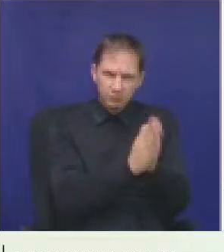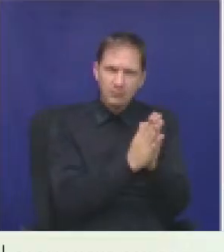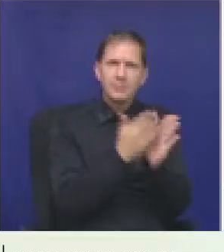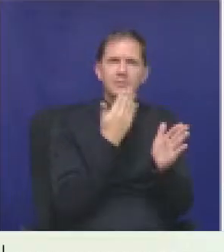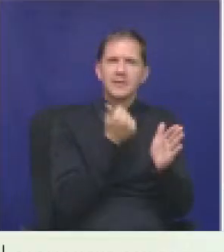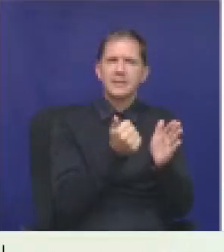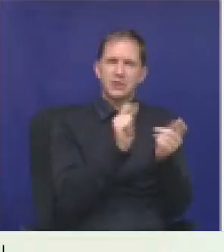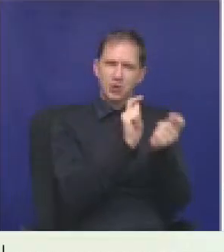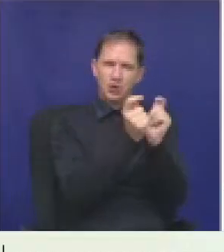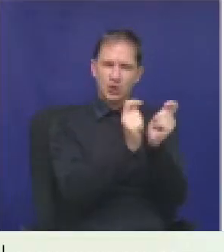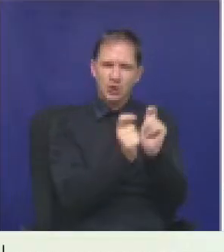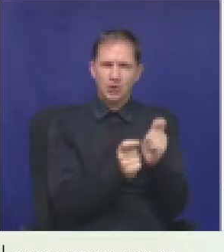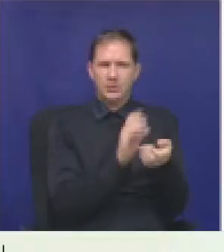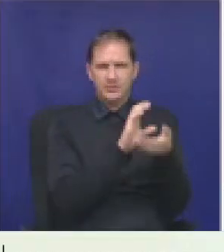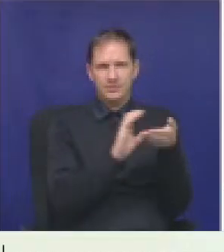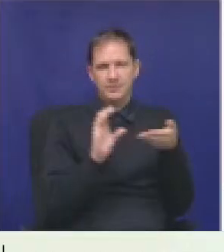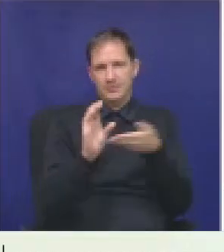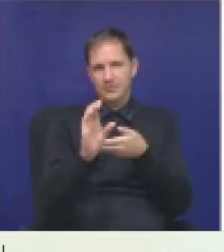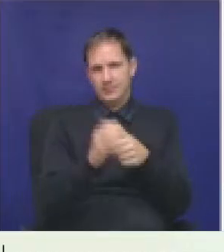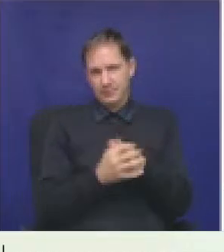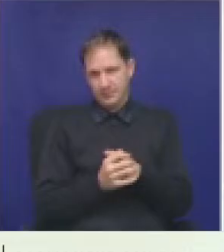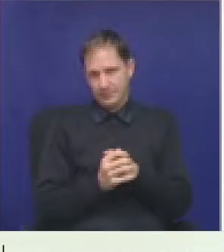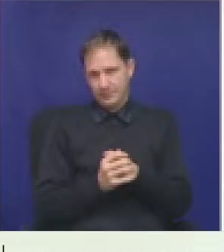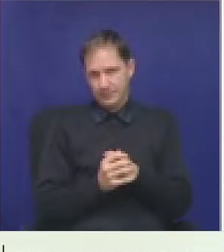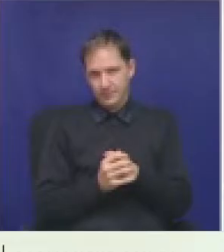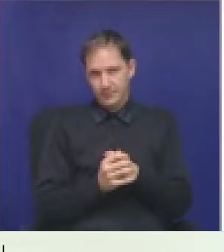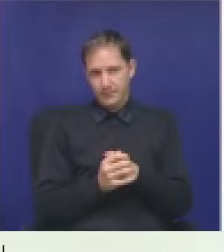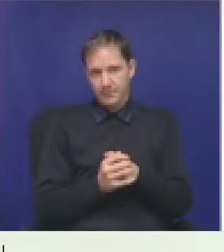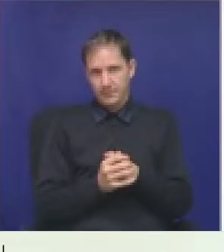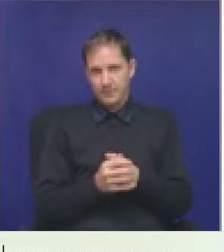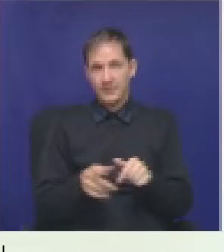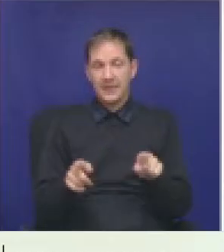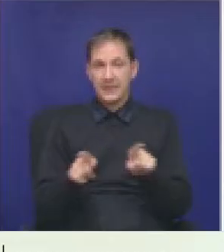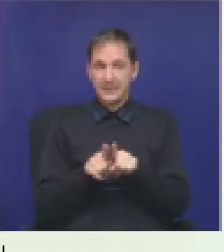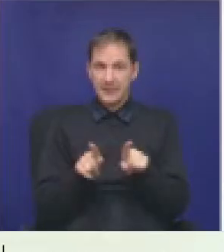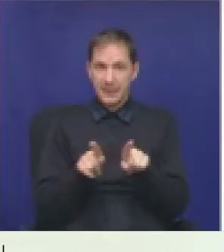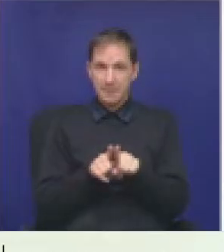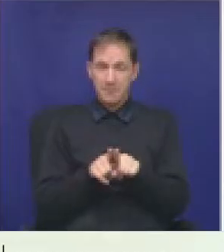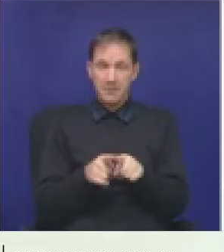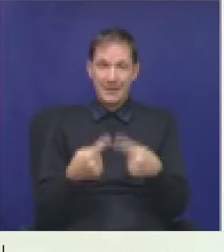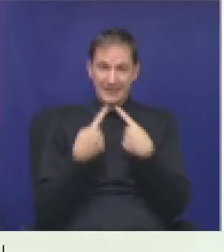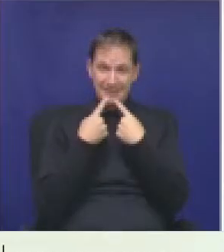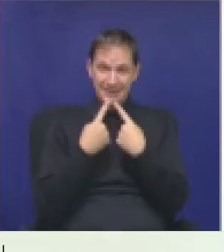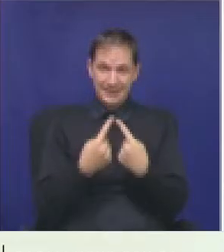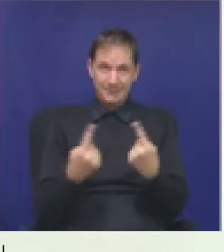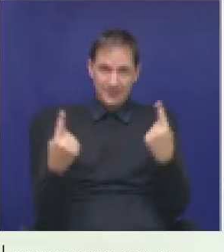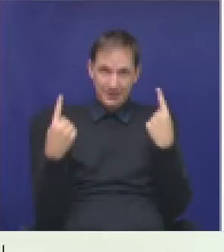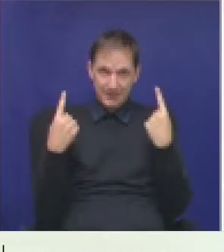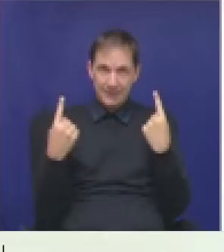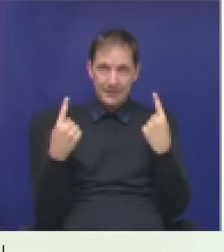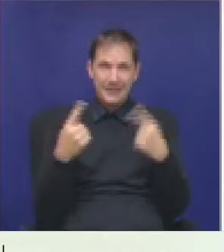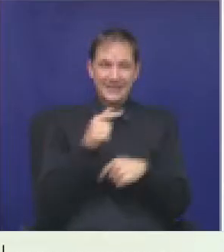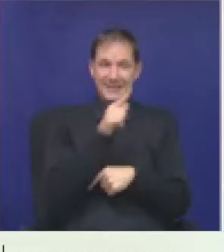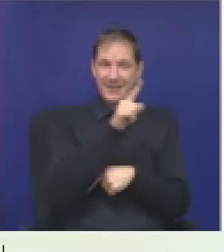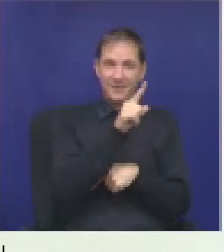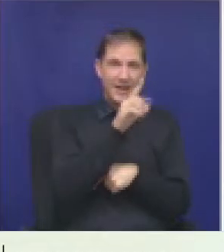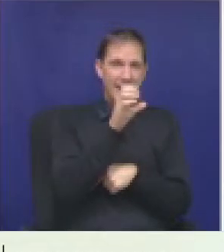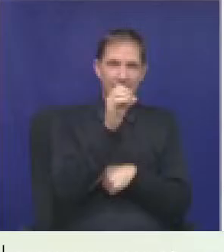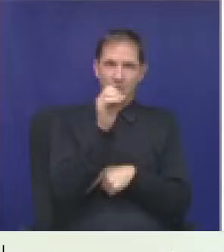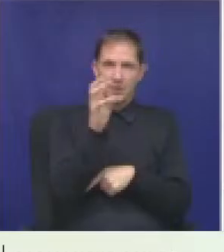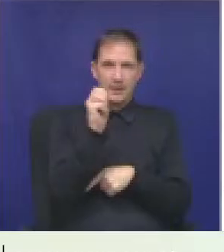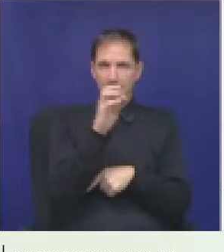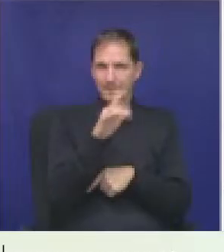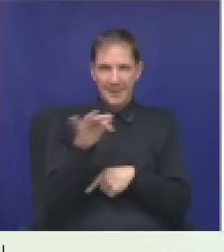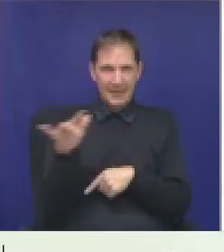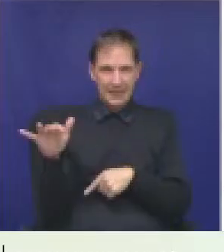SA. And just for the record, and as articulated in the cabinet statement, there is no 700 million for the national